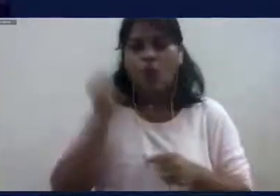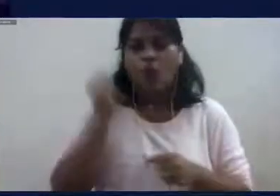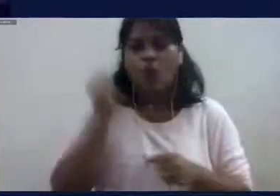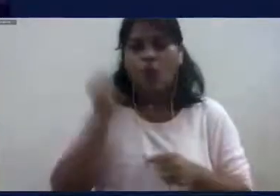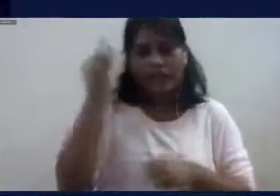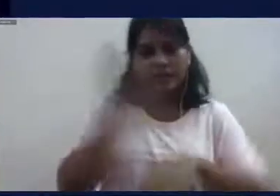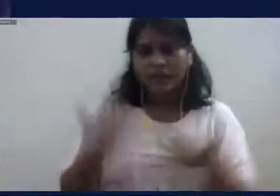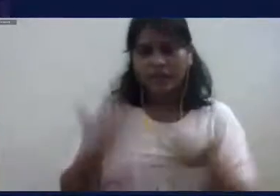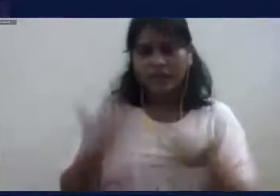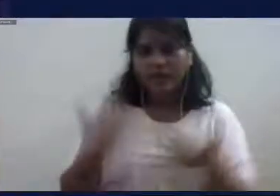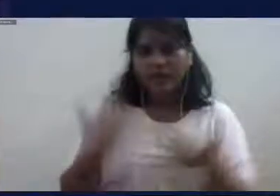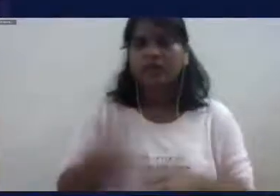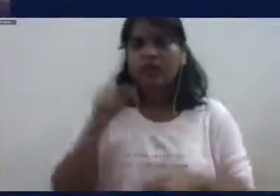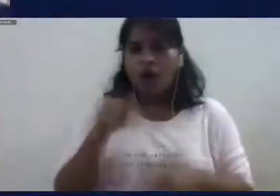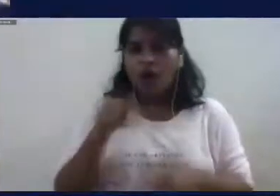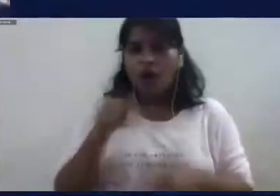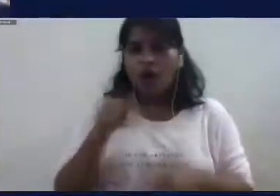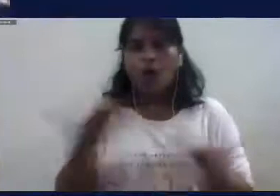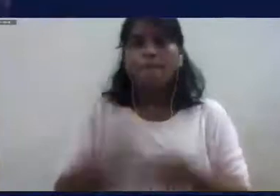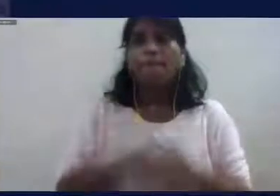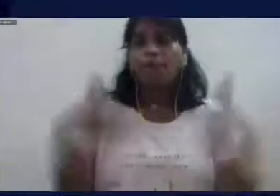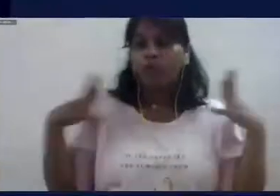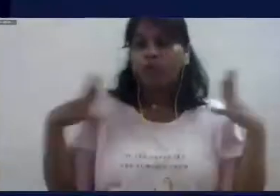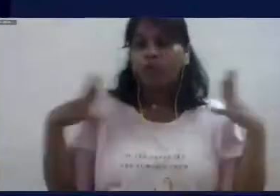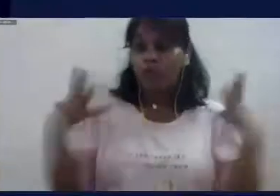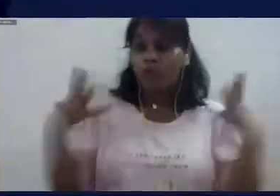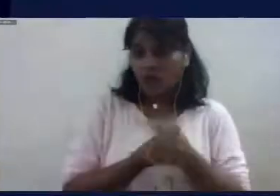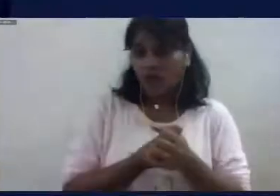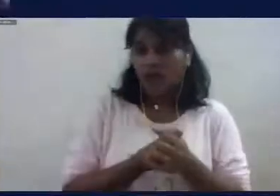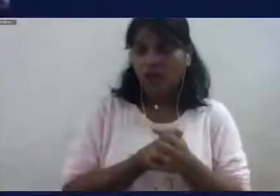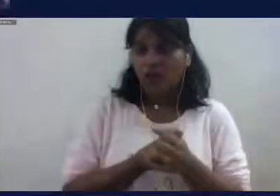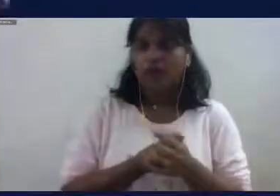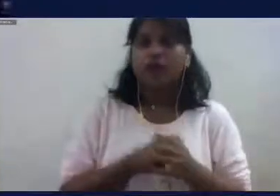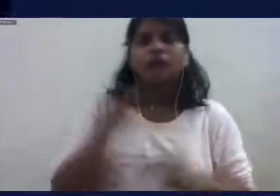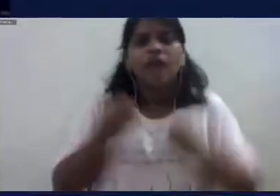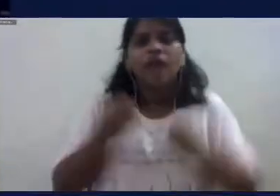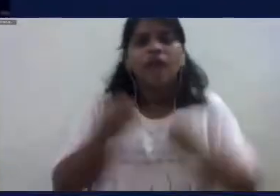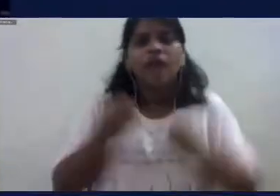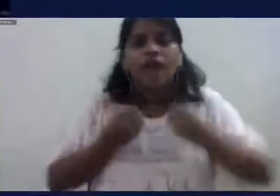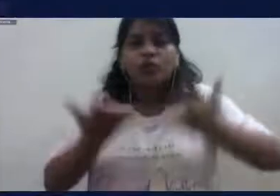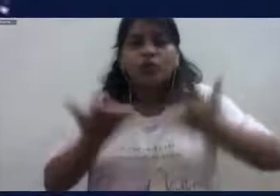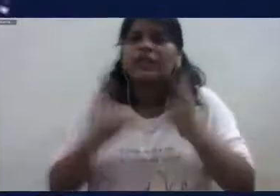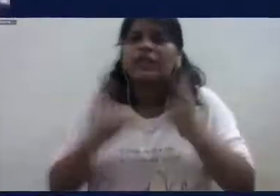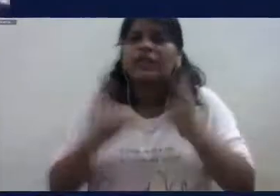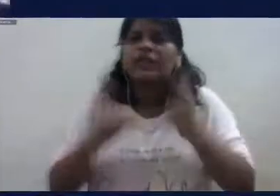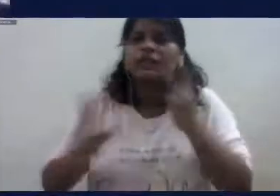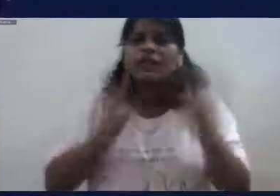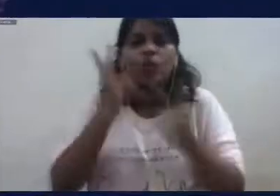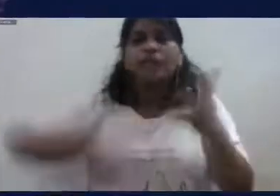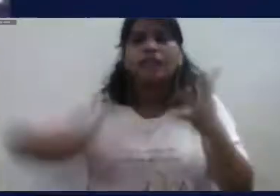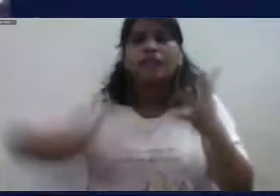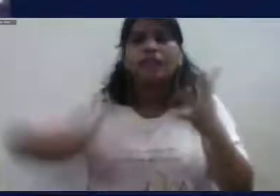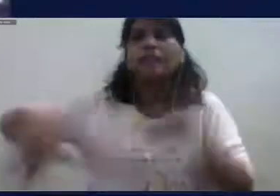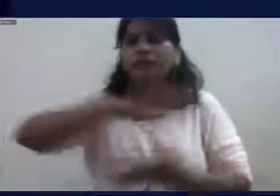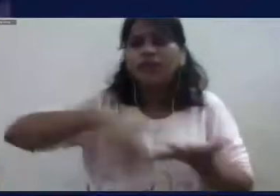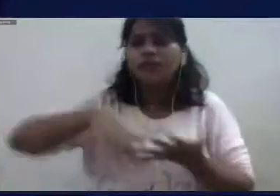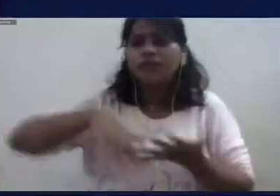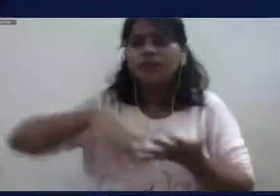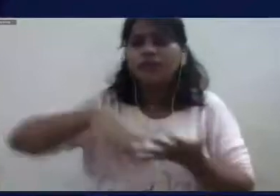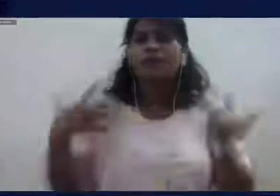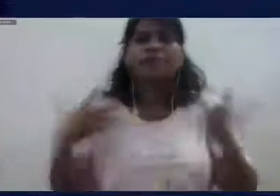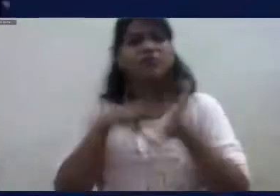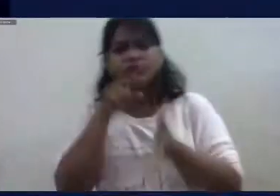experience now is that we are explorers of a multi-dimensional space. So what does